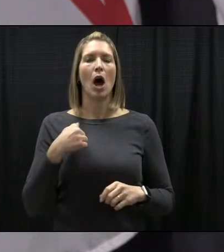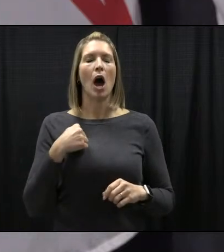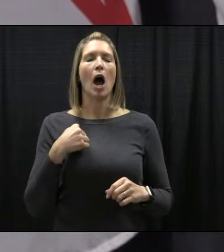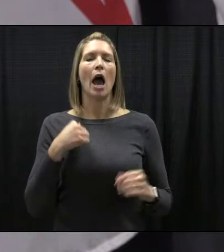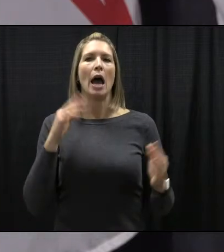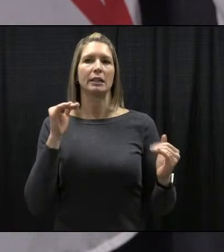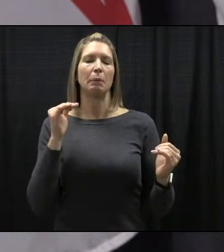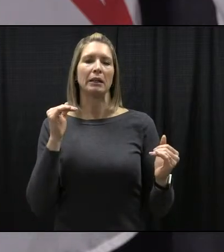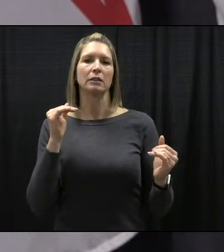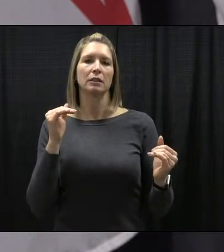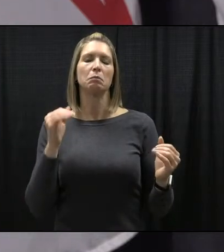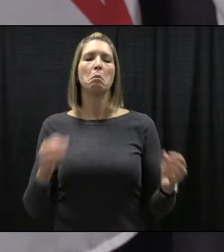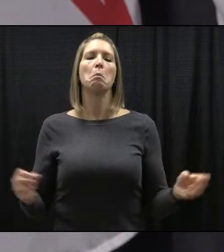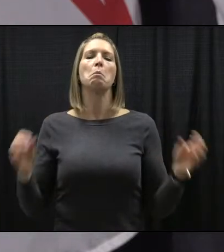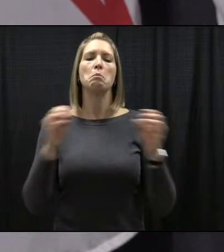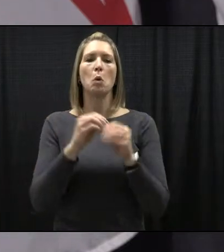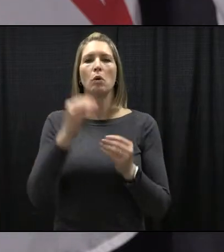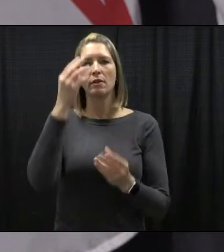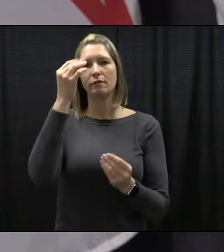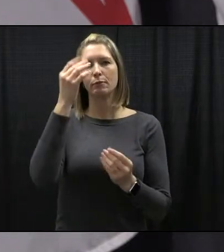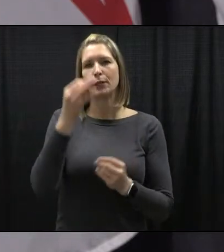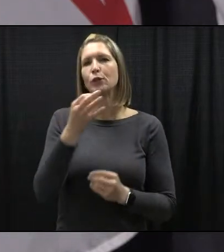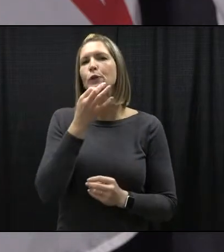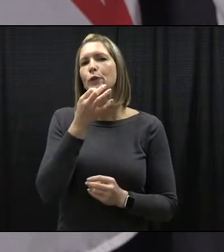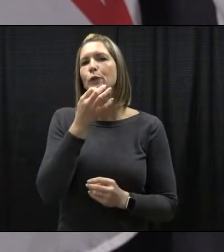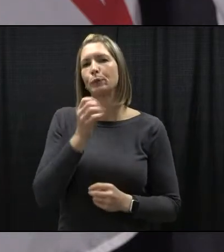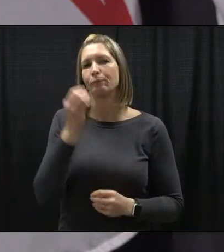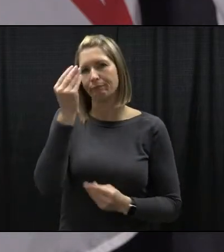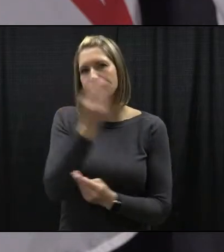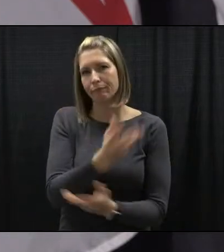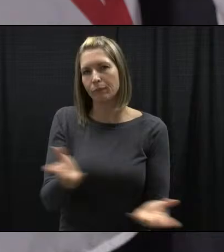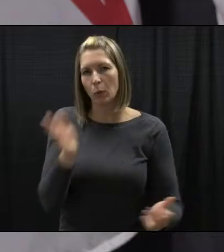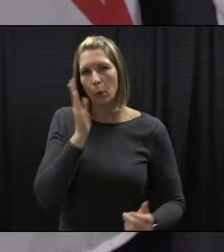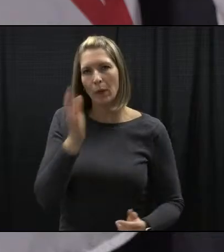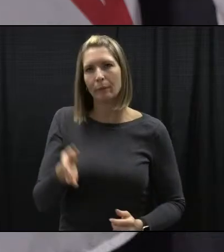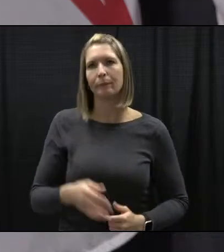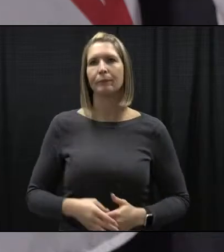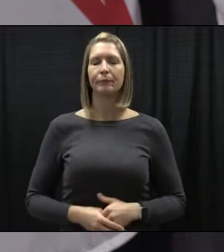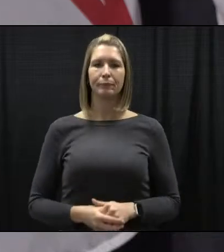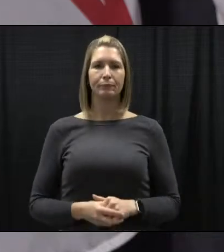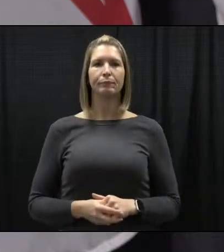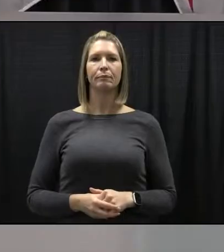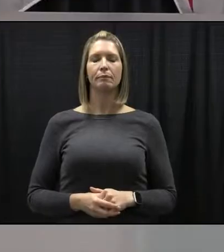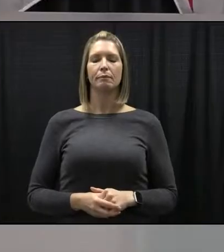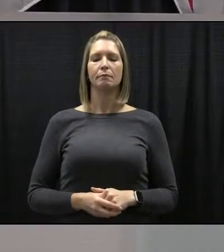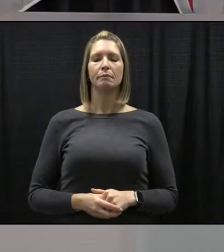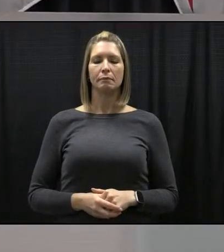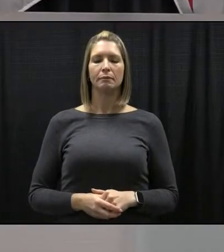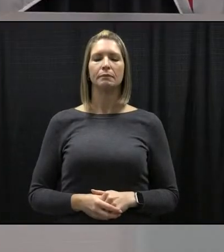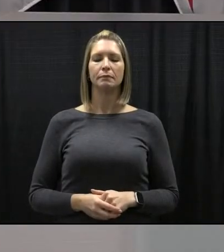I anticipate there will be some further information about that in the future. near future.